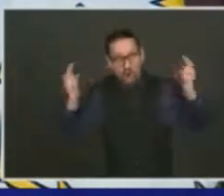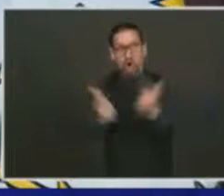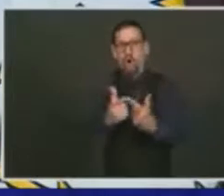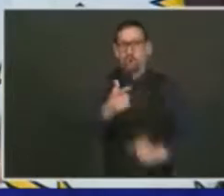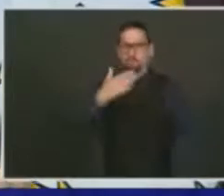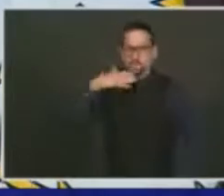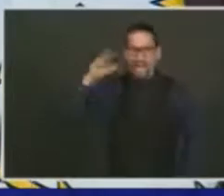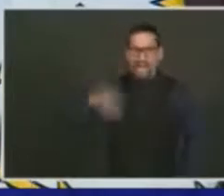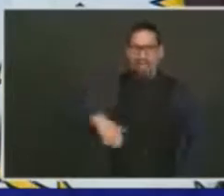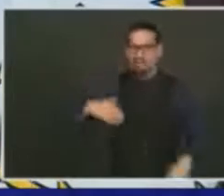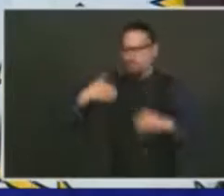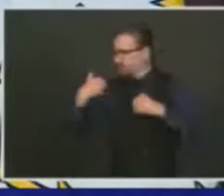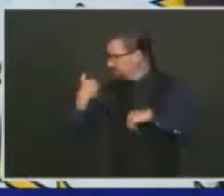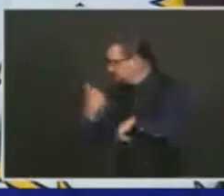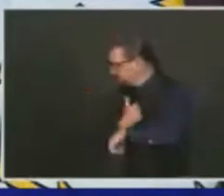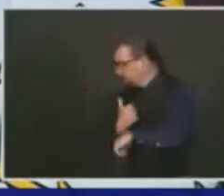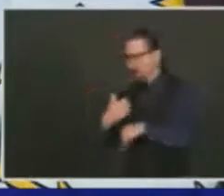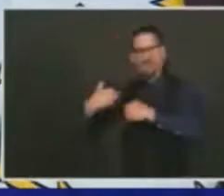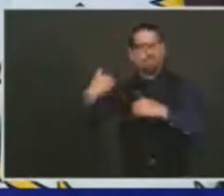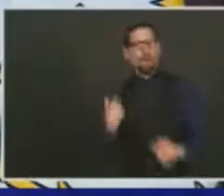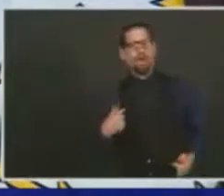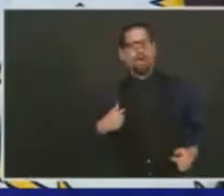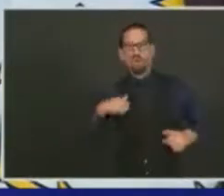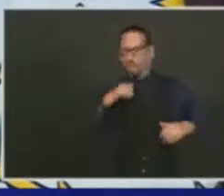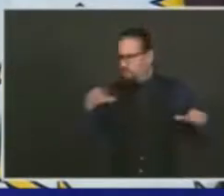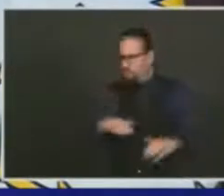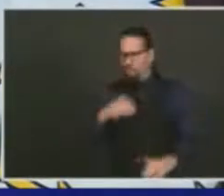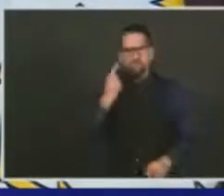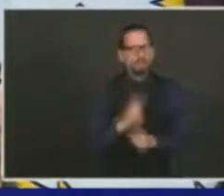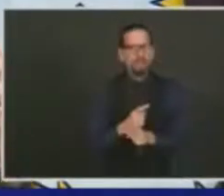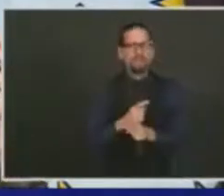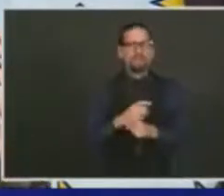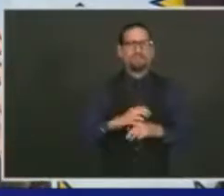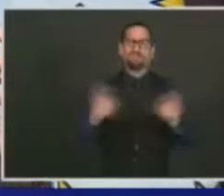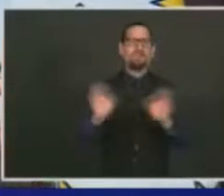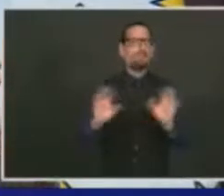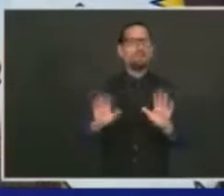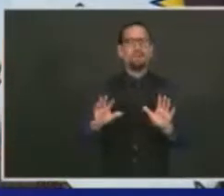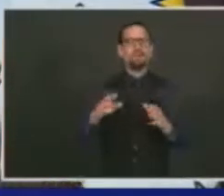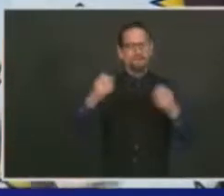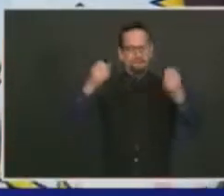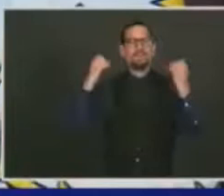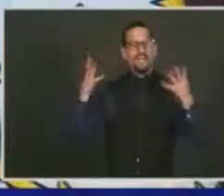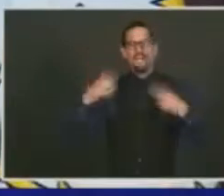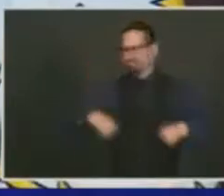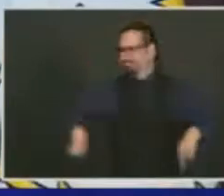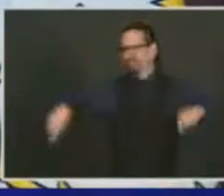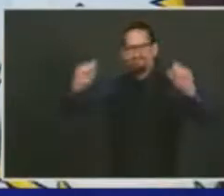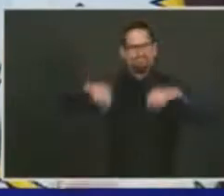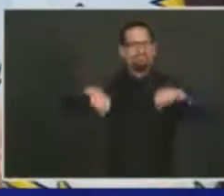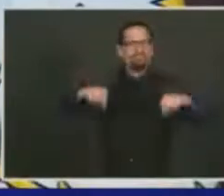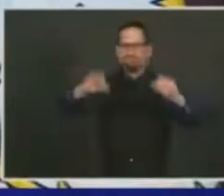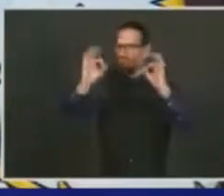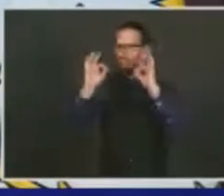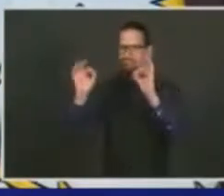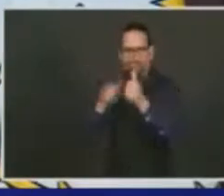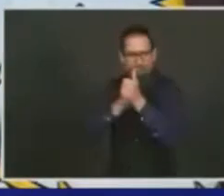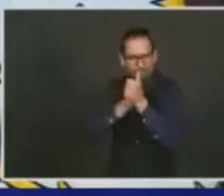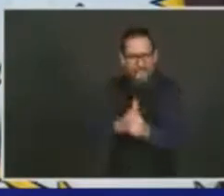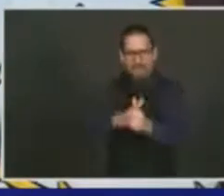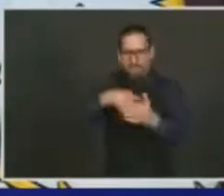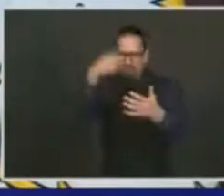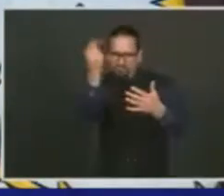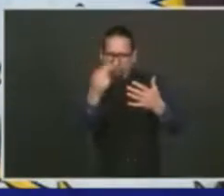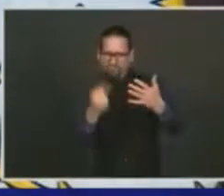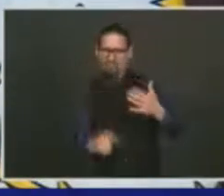I see you. We're inspecting. You're wearing your masks in restaurants. You are trying to stay home if you're